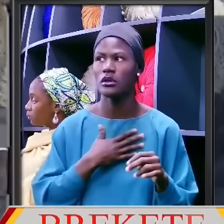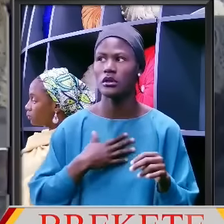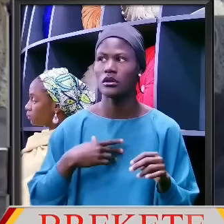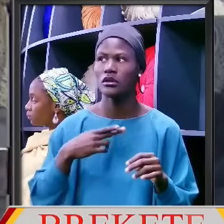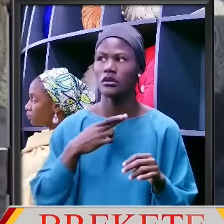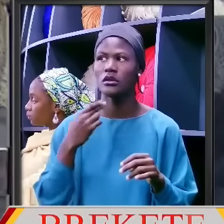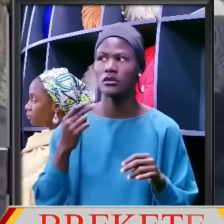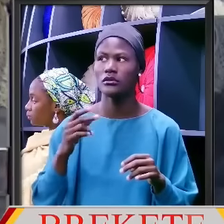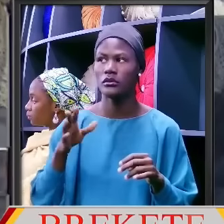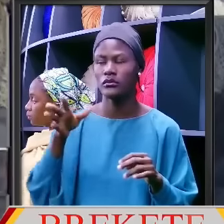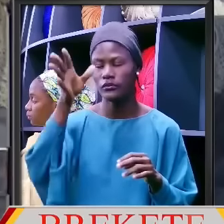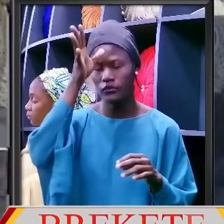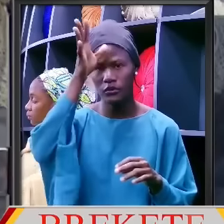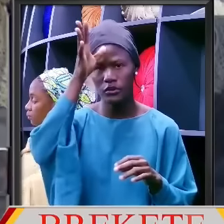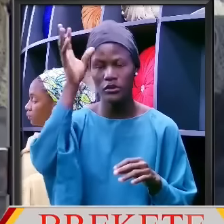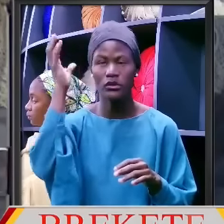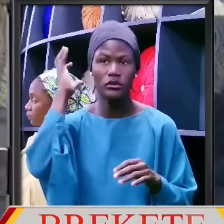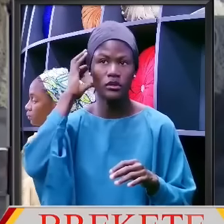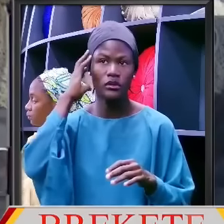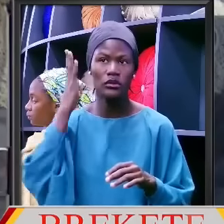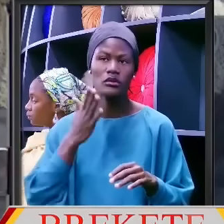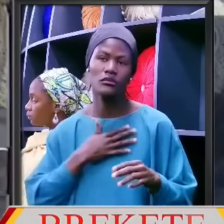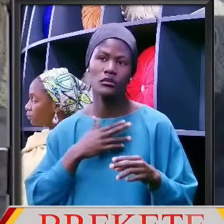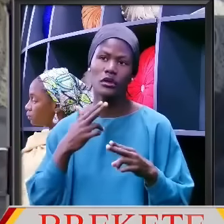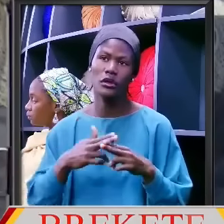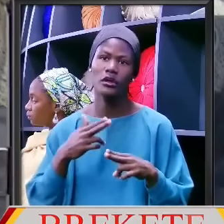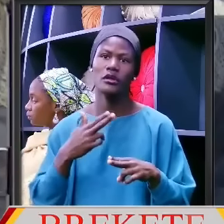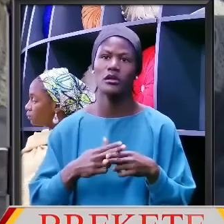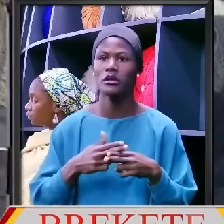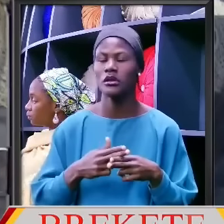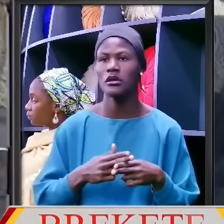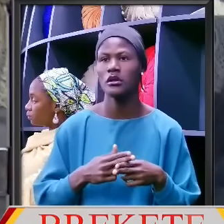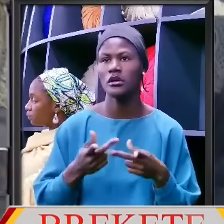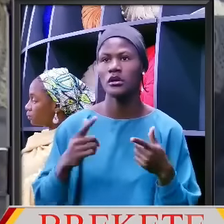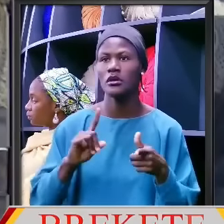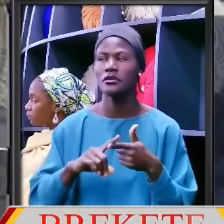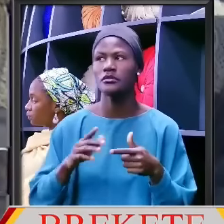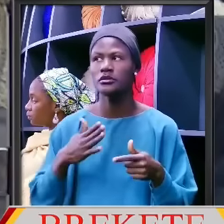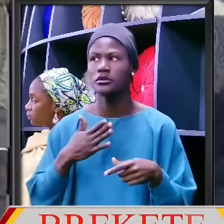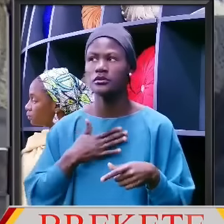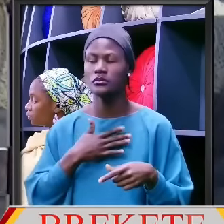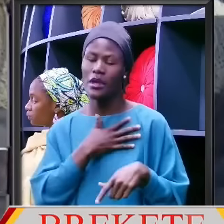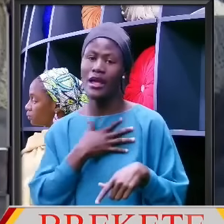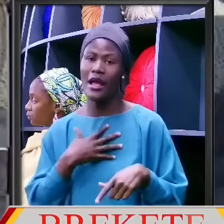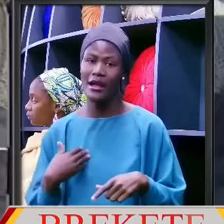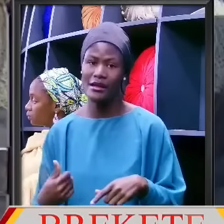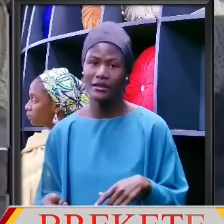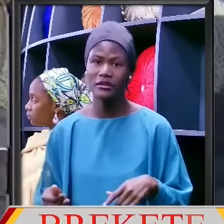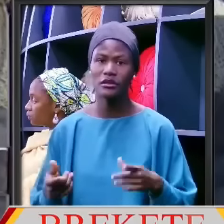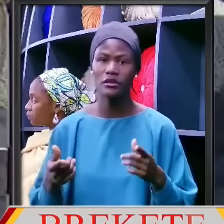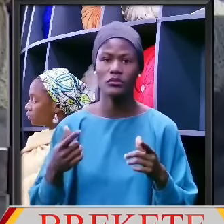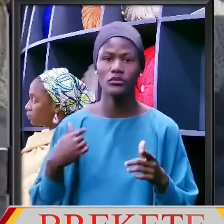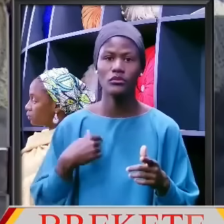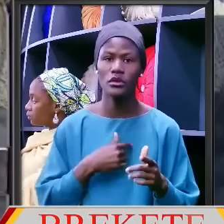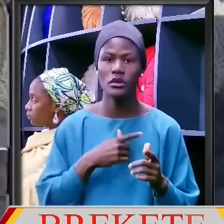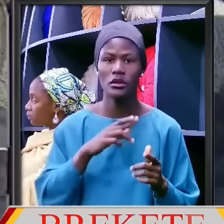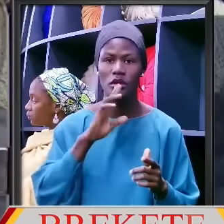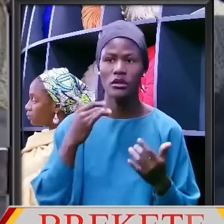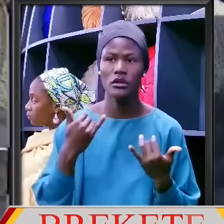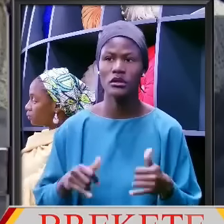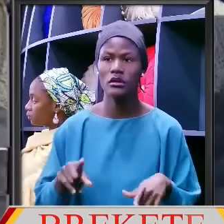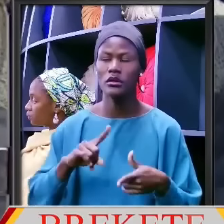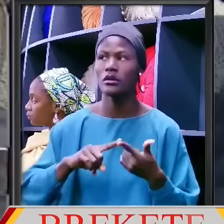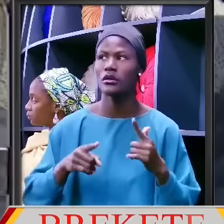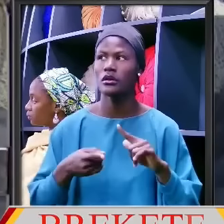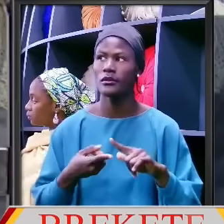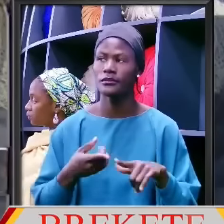Father might have been hearing my name. So he approached me, and we become friends as